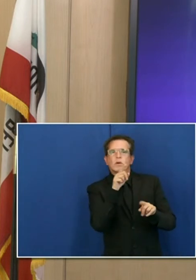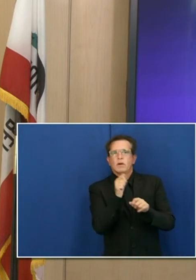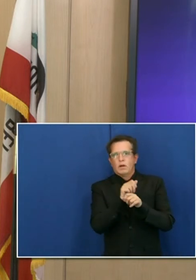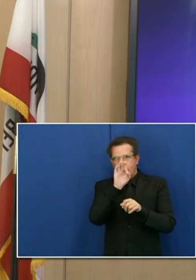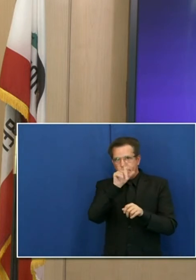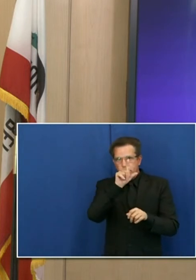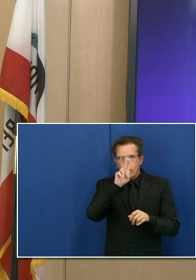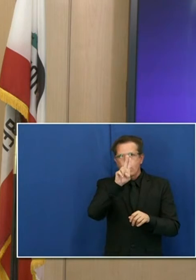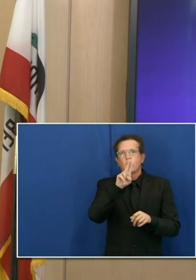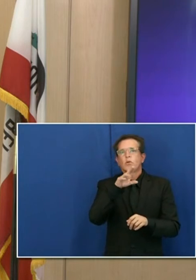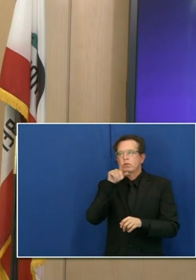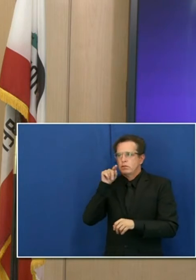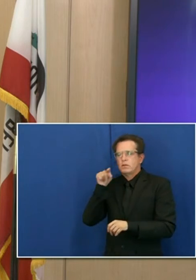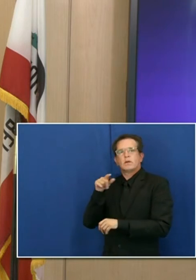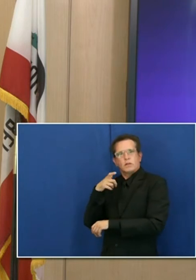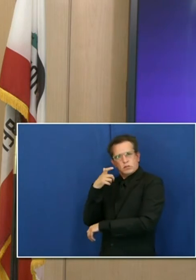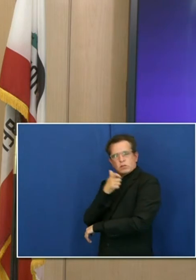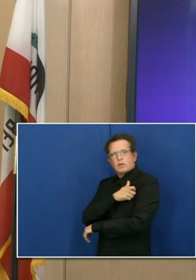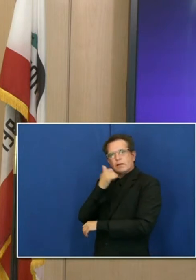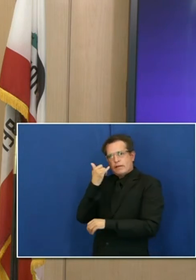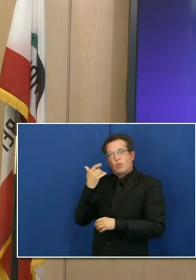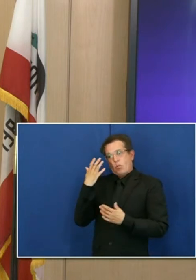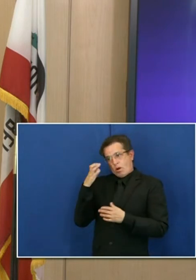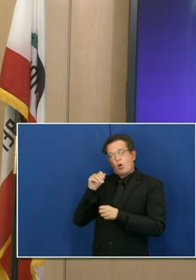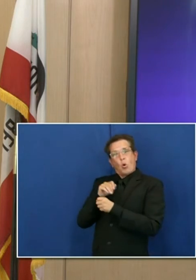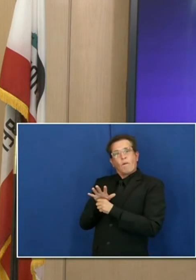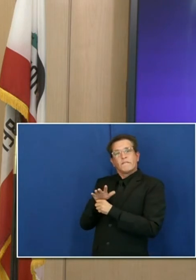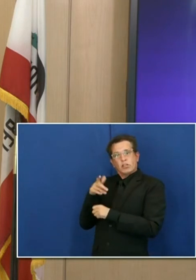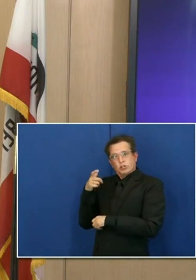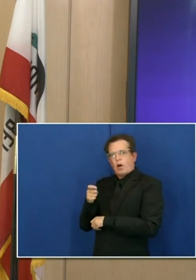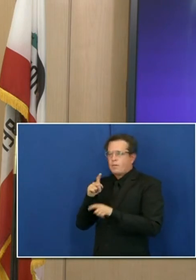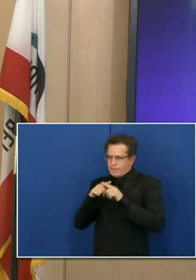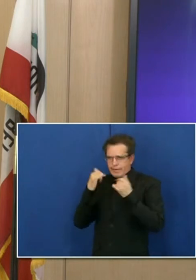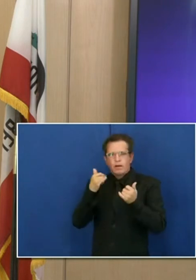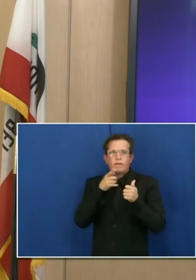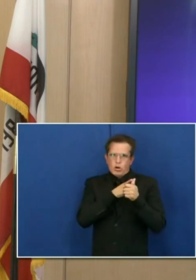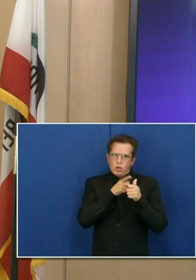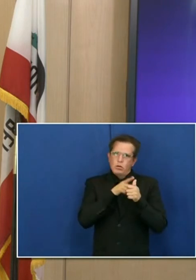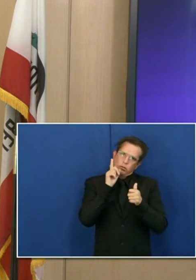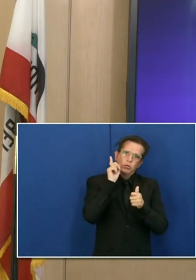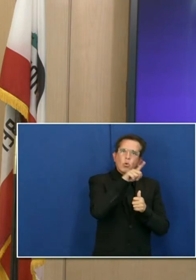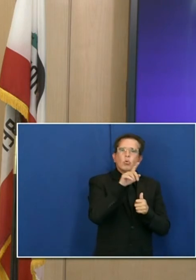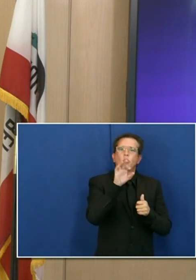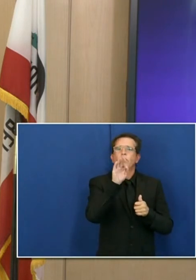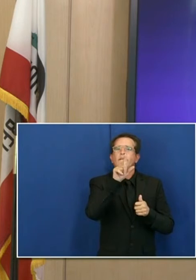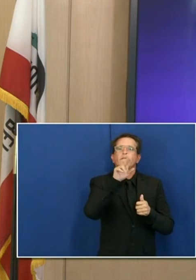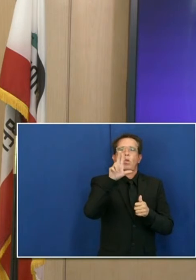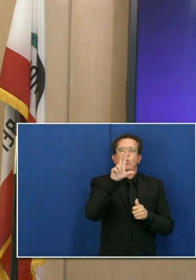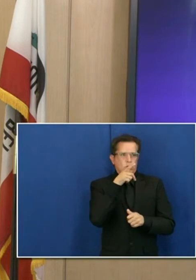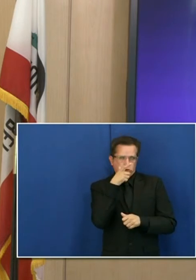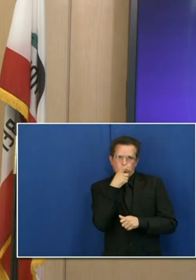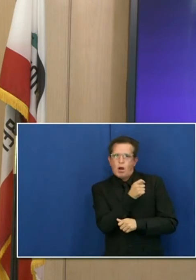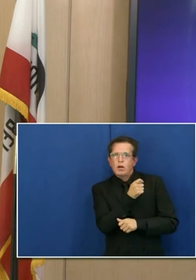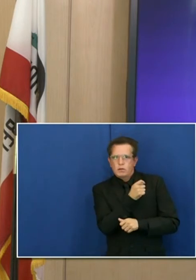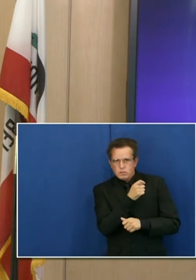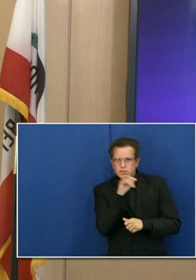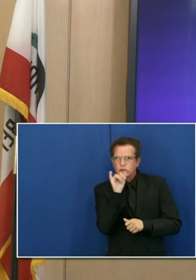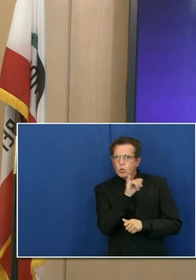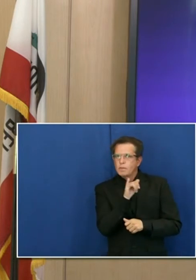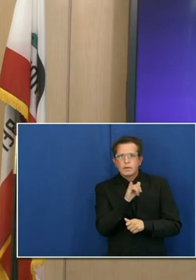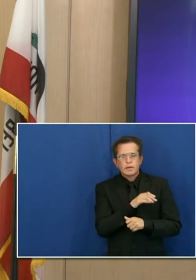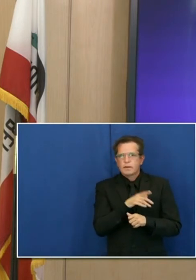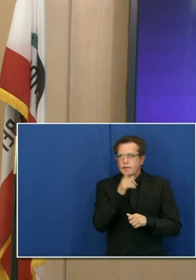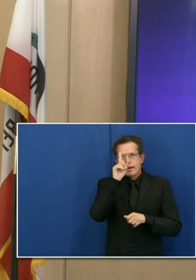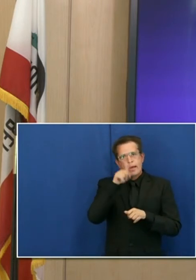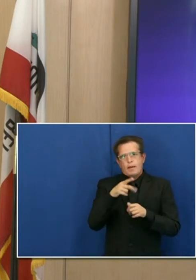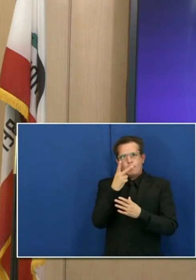COVID shot. Now is the perfect time to get your flu shot while you're coming up to your position to get your COVID shot, because you cannot